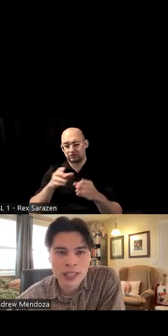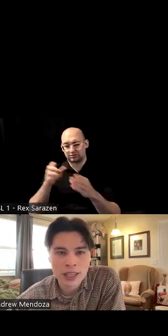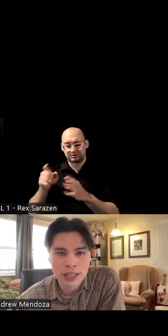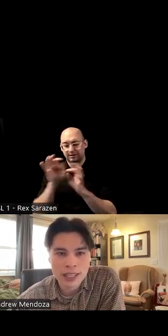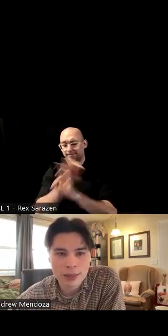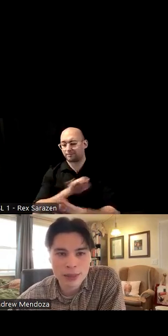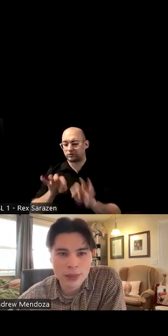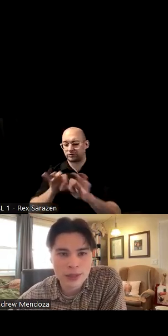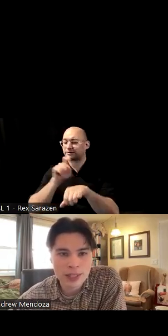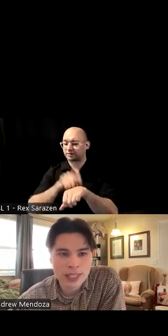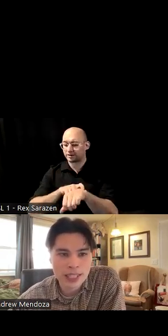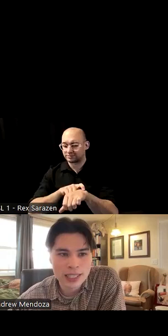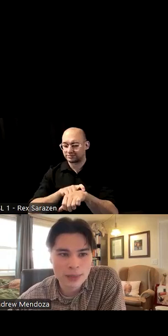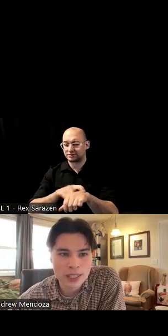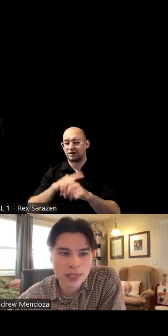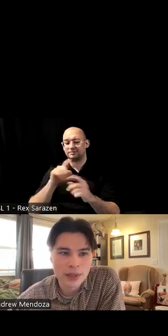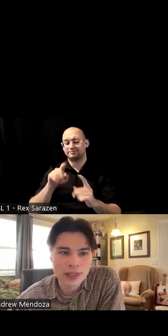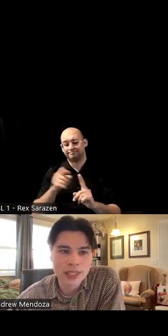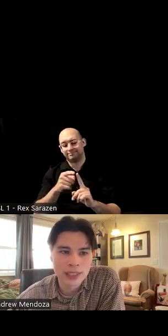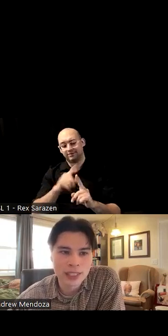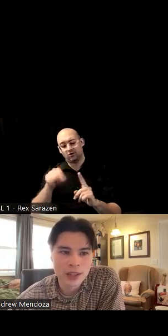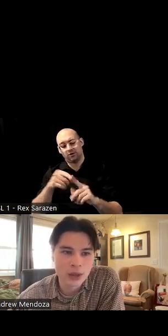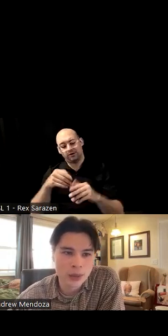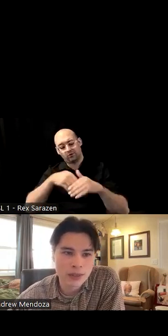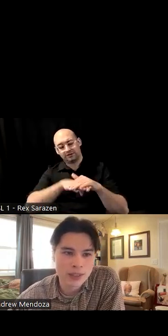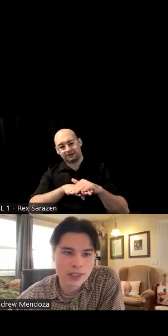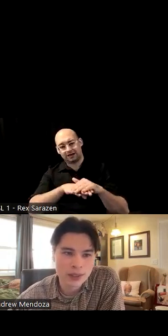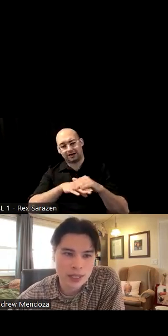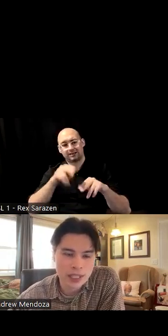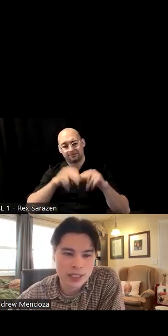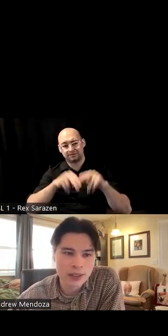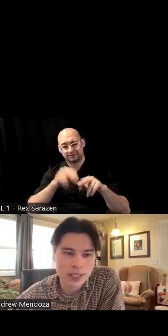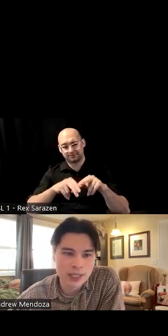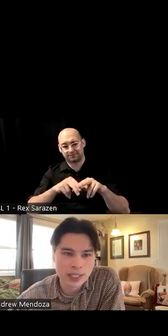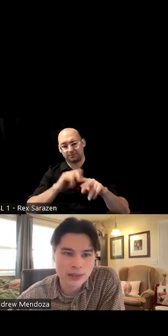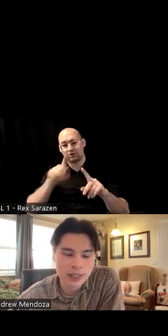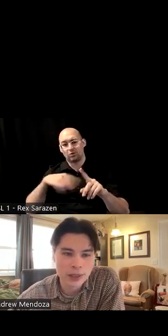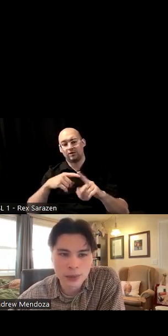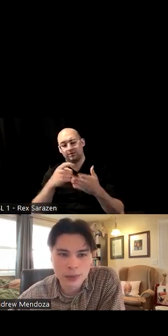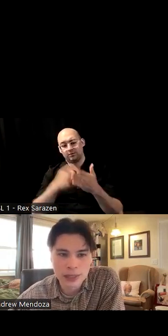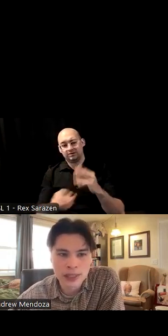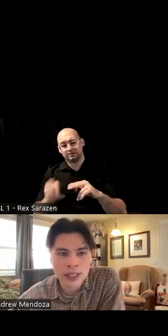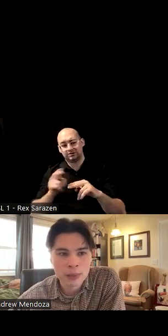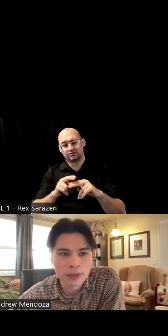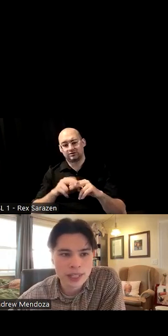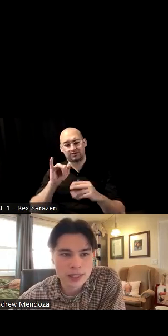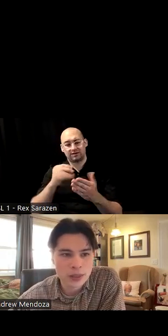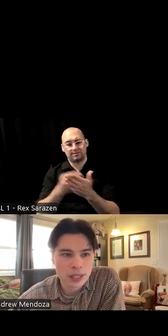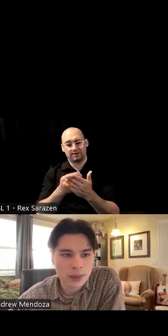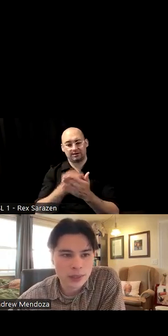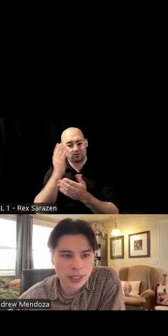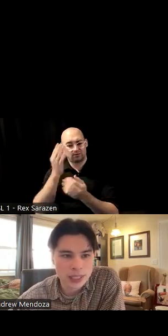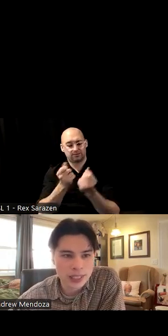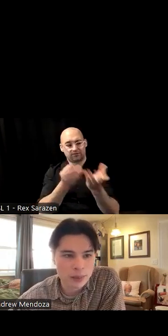junctures, namely when a resident is admitted to a facility or whenever there's a rate increase, this figure will be provided